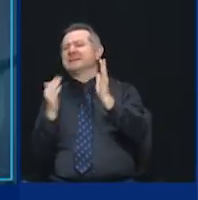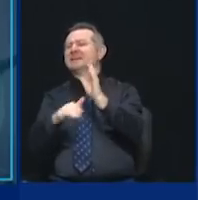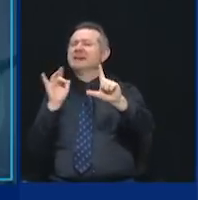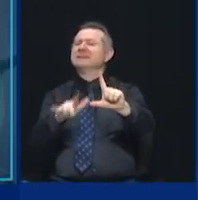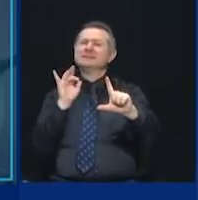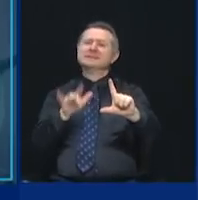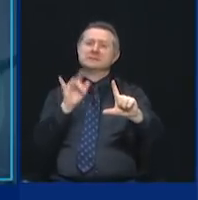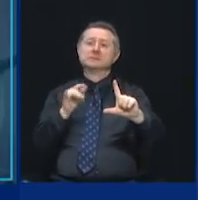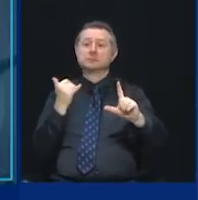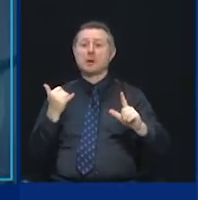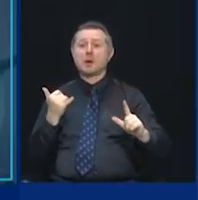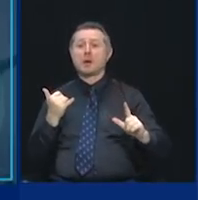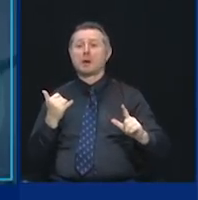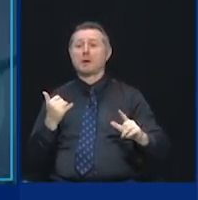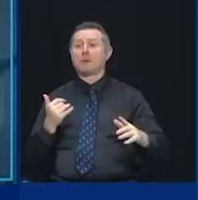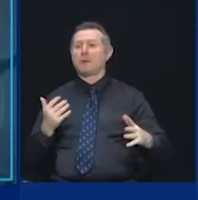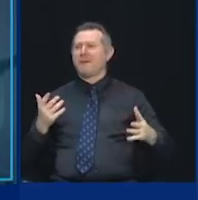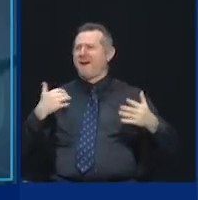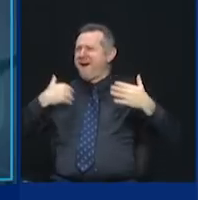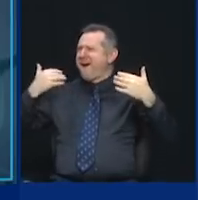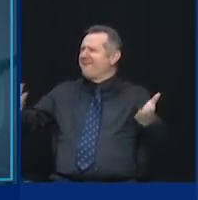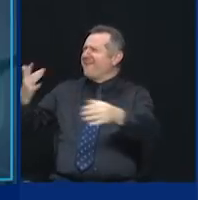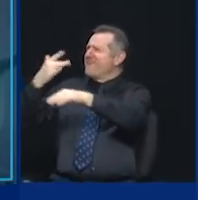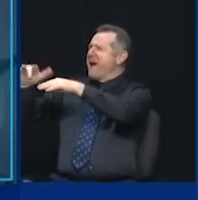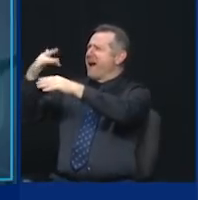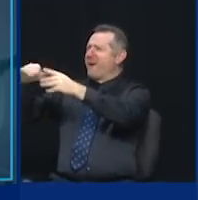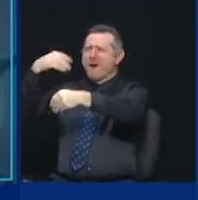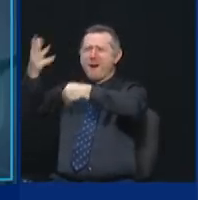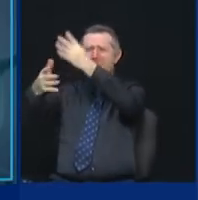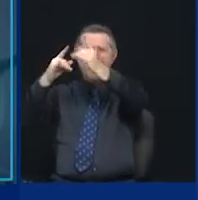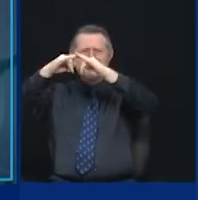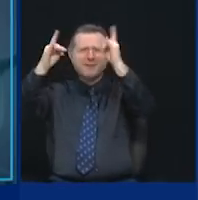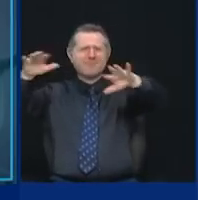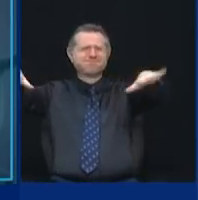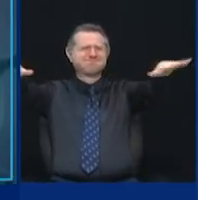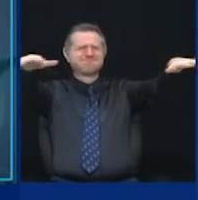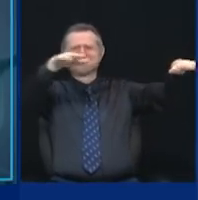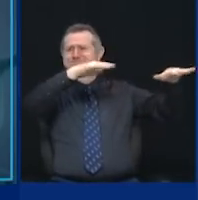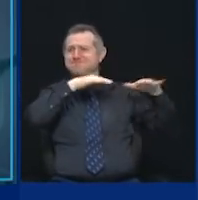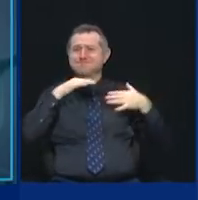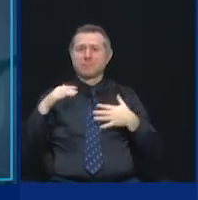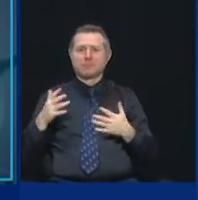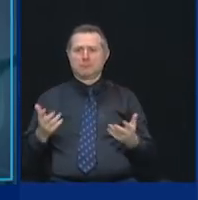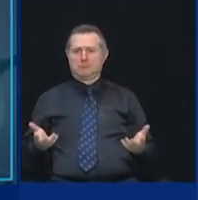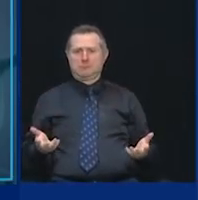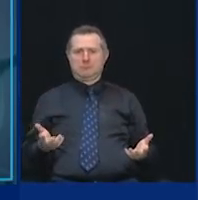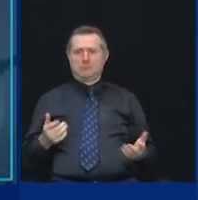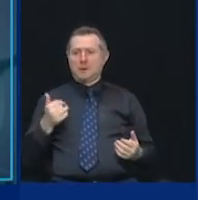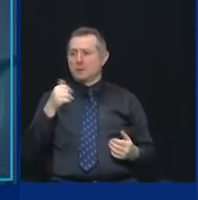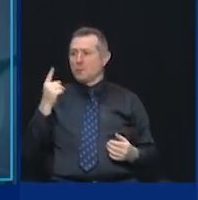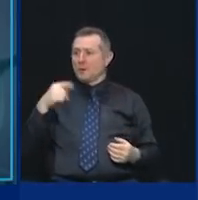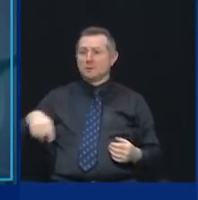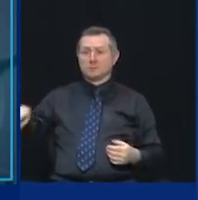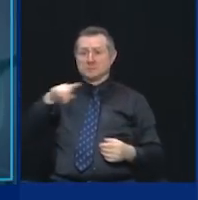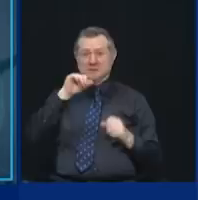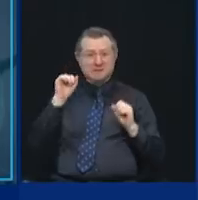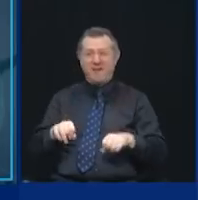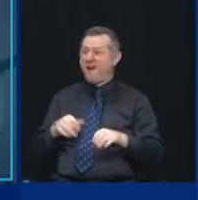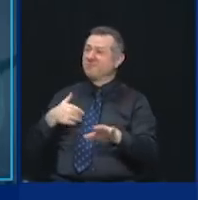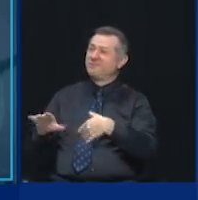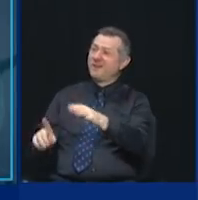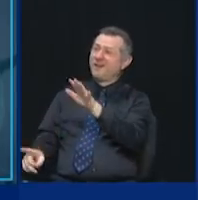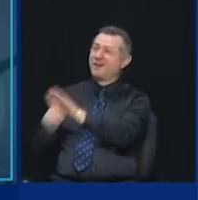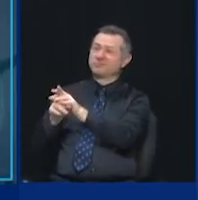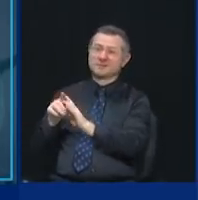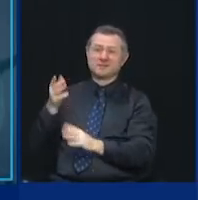population. Anybody who can get a vaccine now can just walk in and get it. There is no